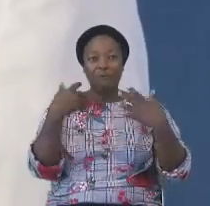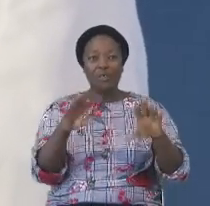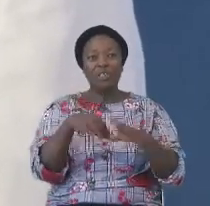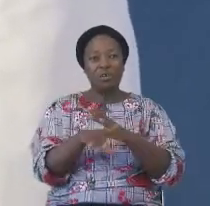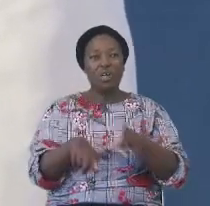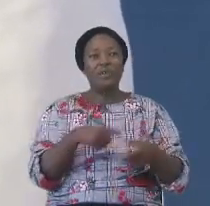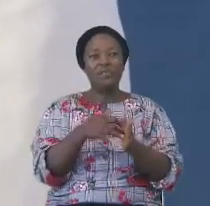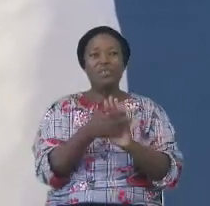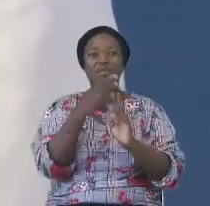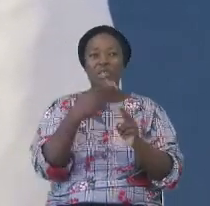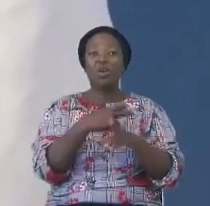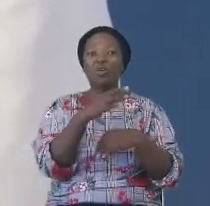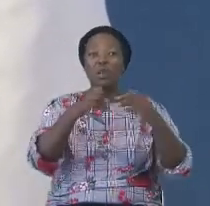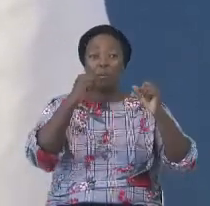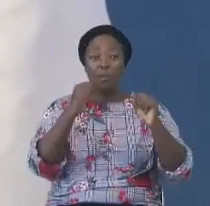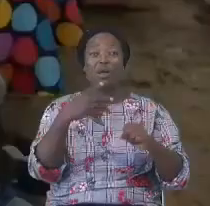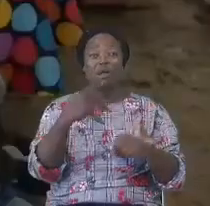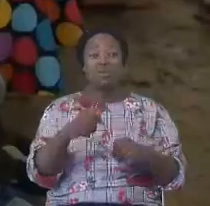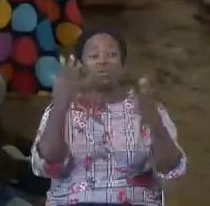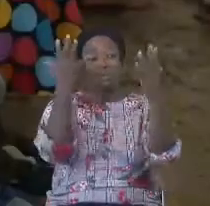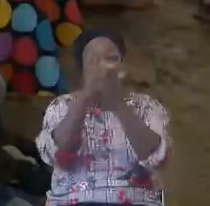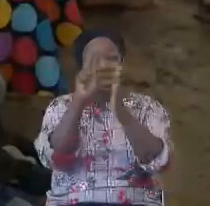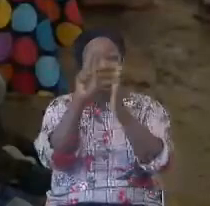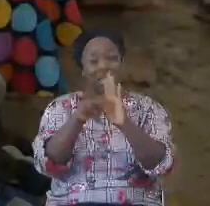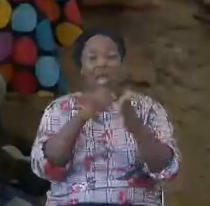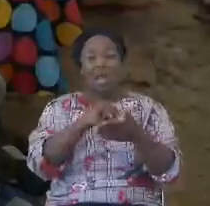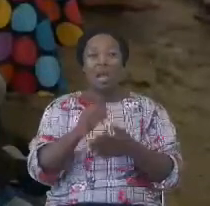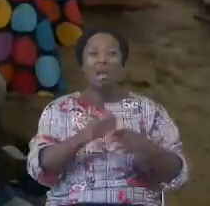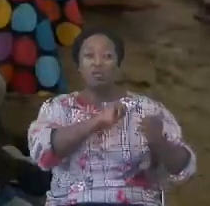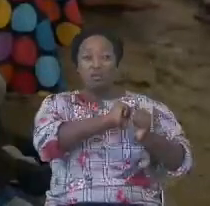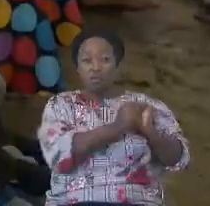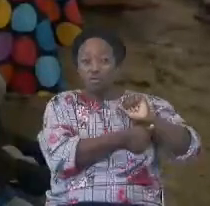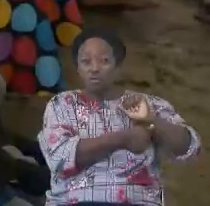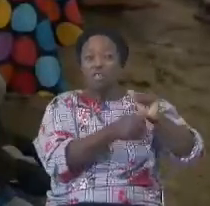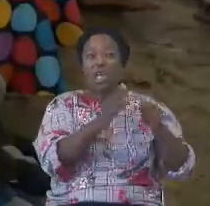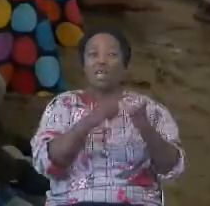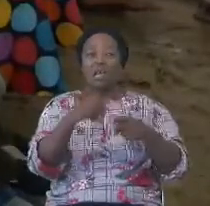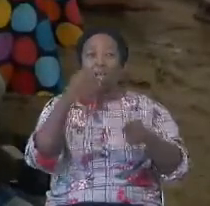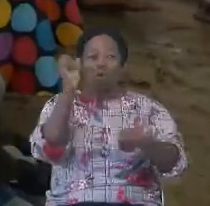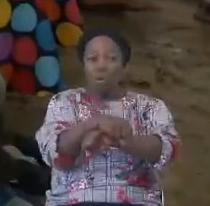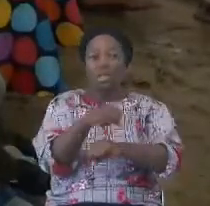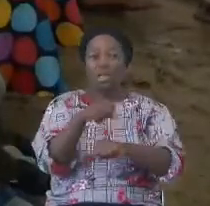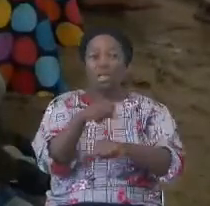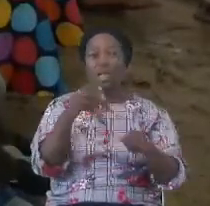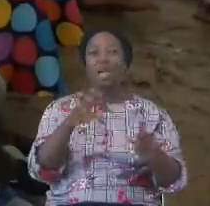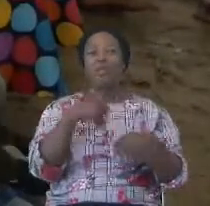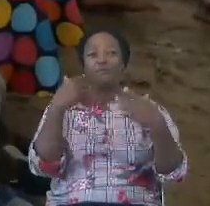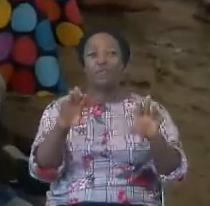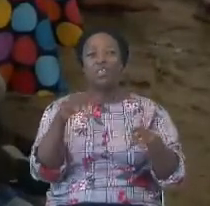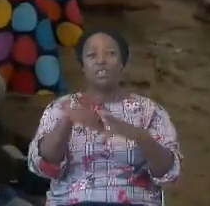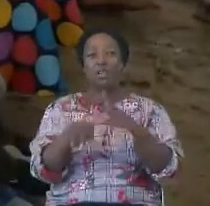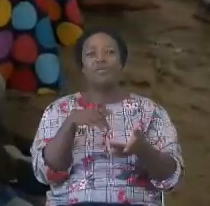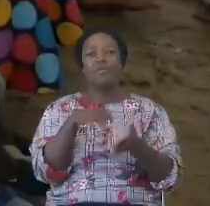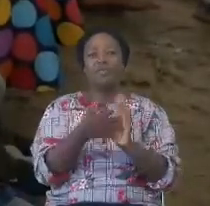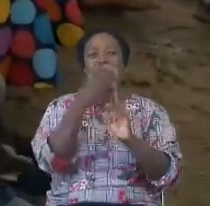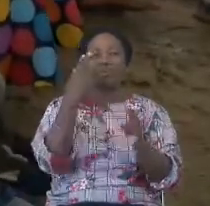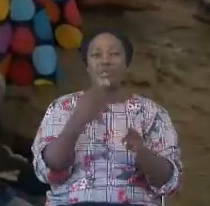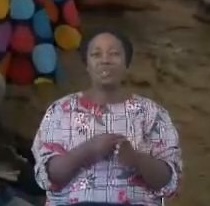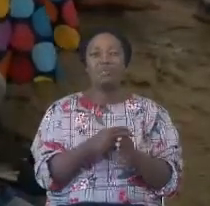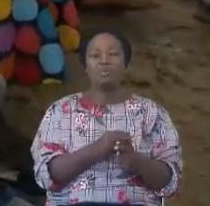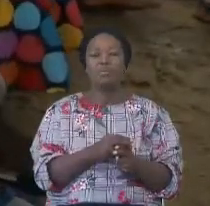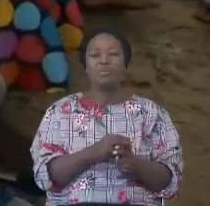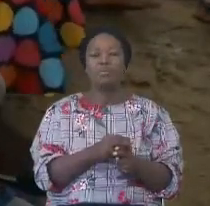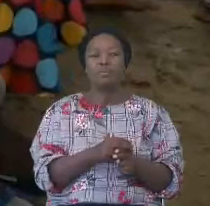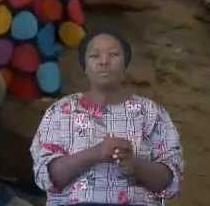the principalities are finished in your life. All the powers of darkness, they are crushed, they are